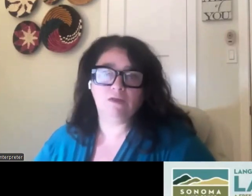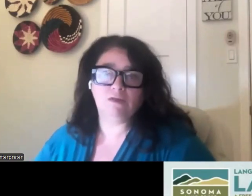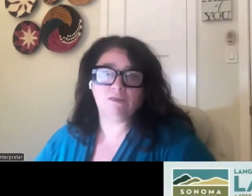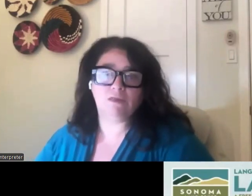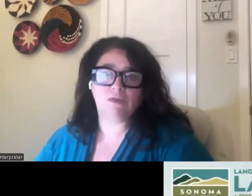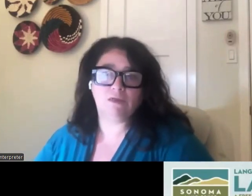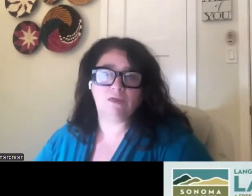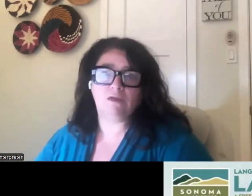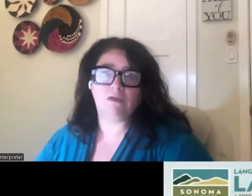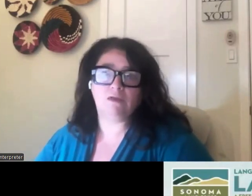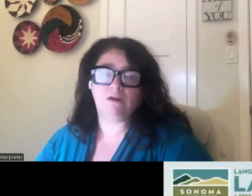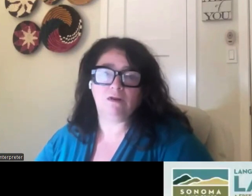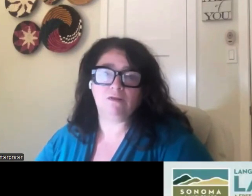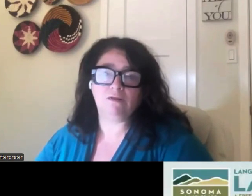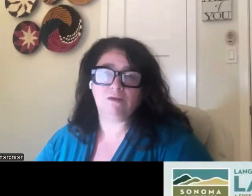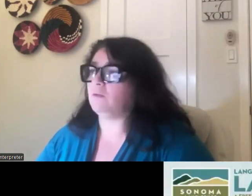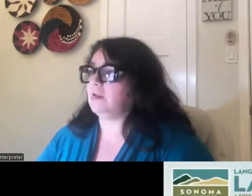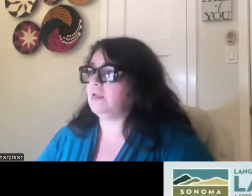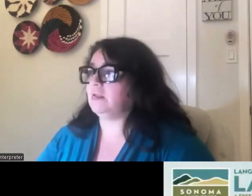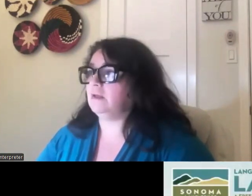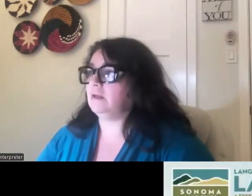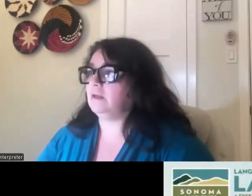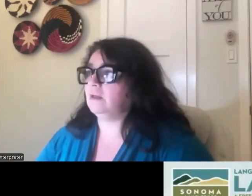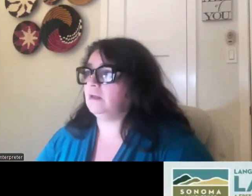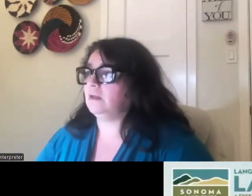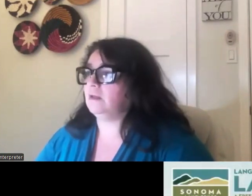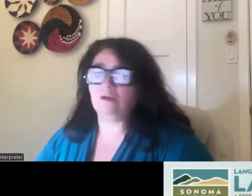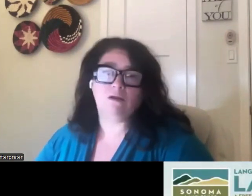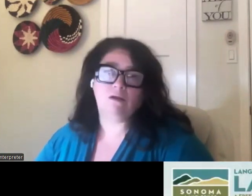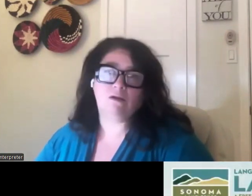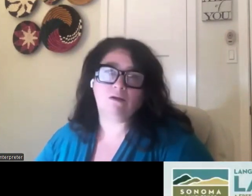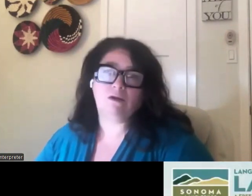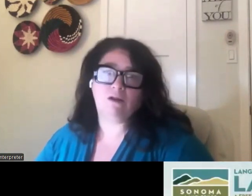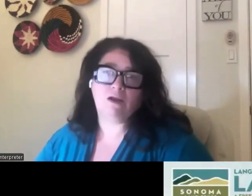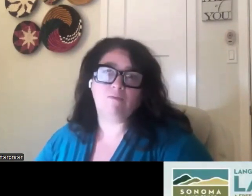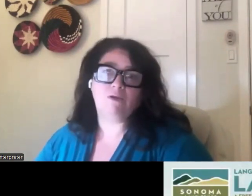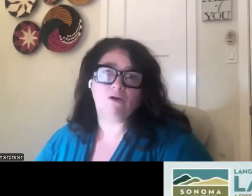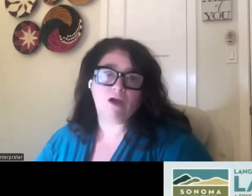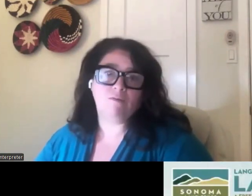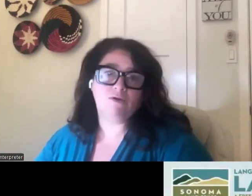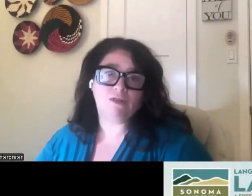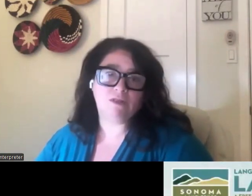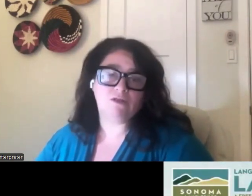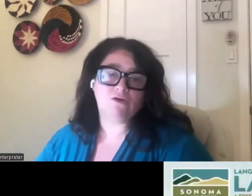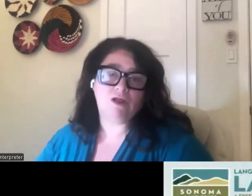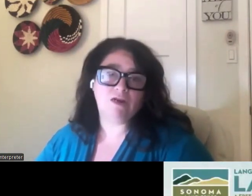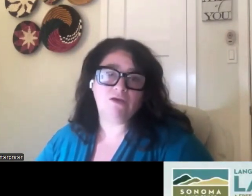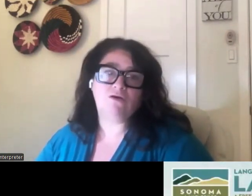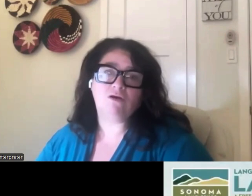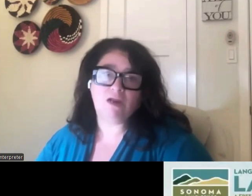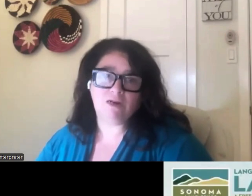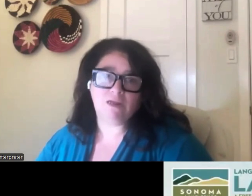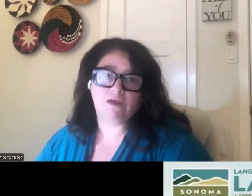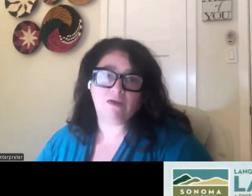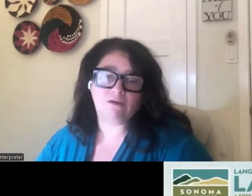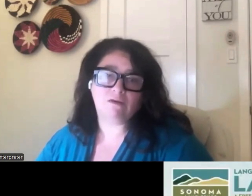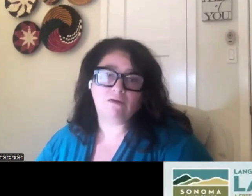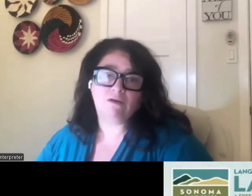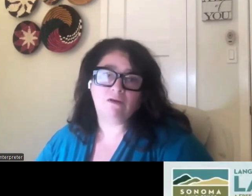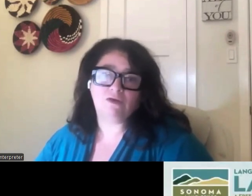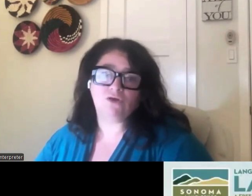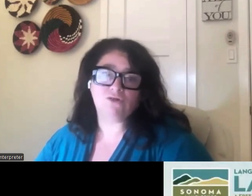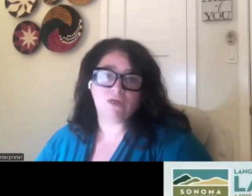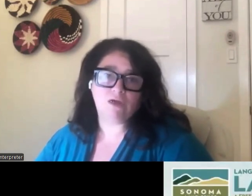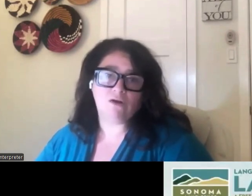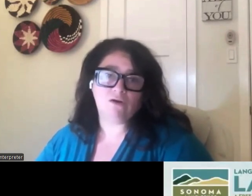are changes in El Nino La Nina cycles. So the El Nino Southern Oscillation is